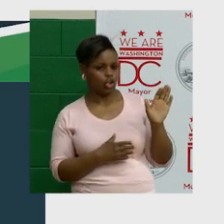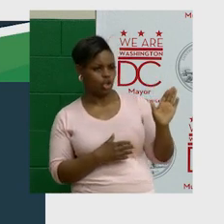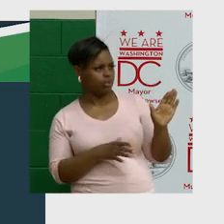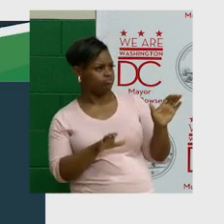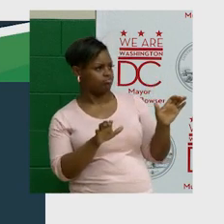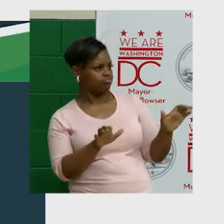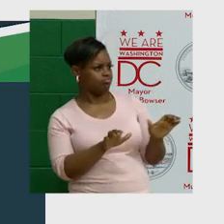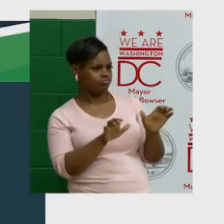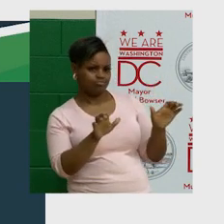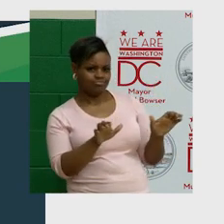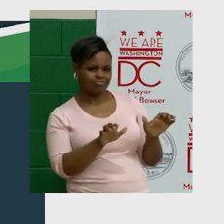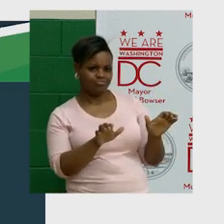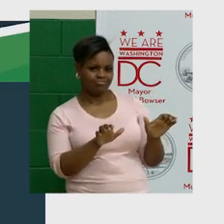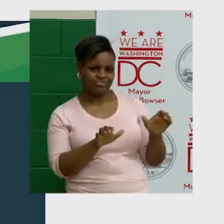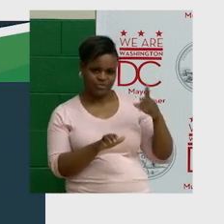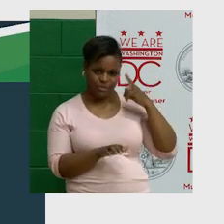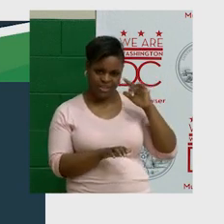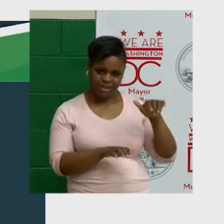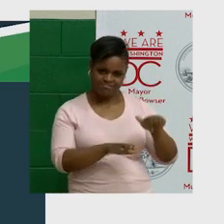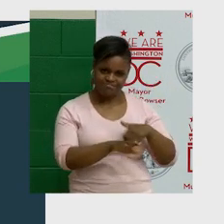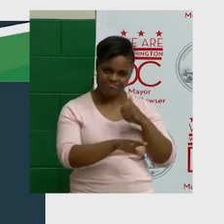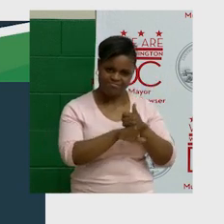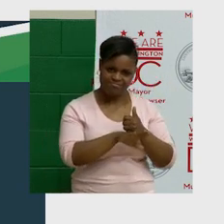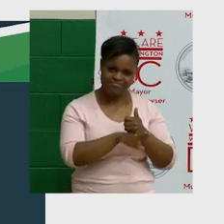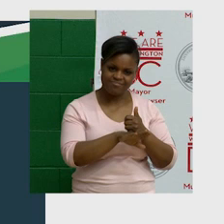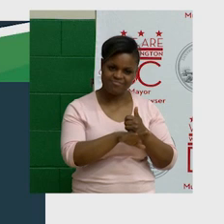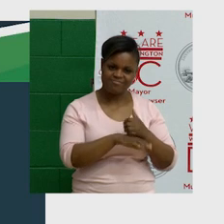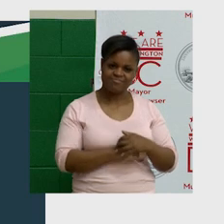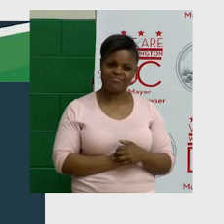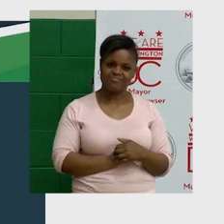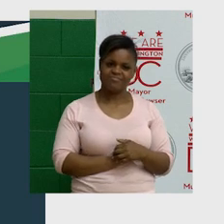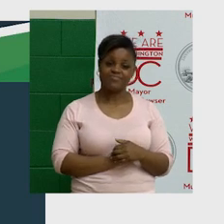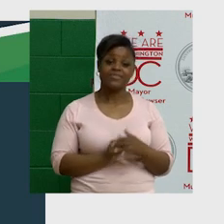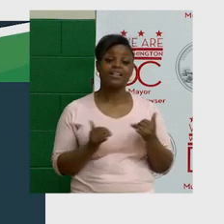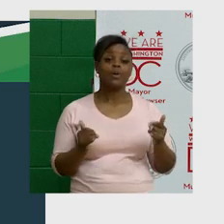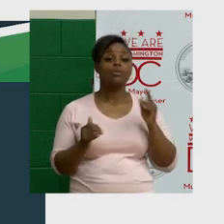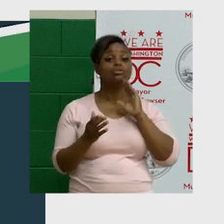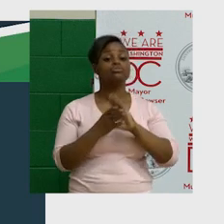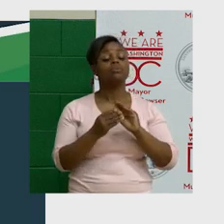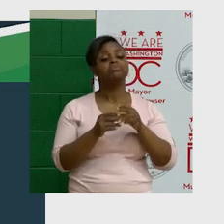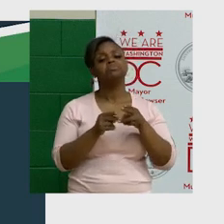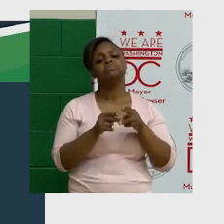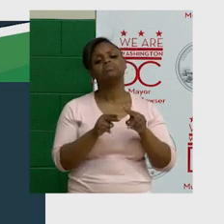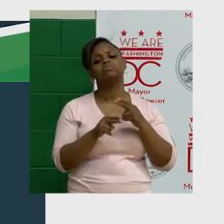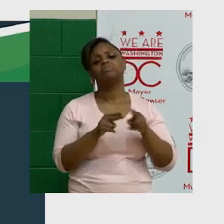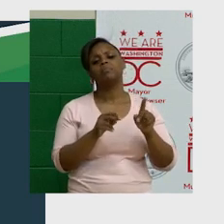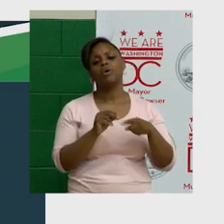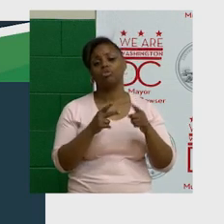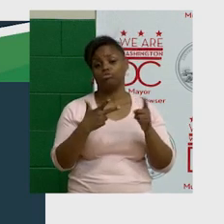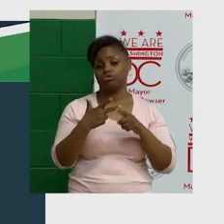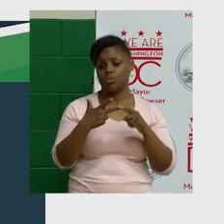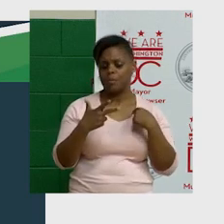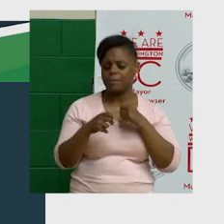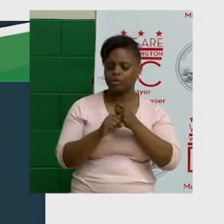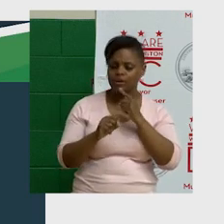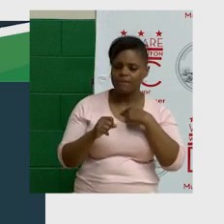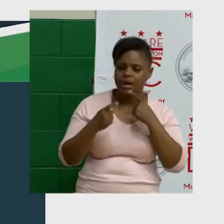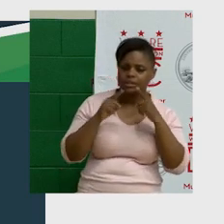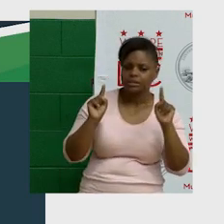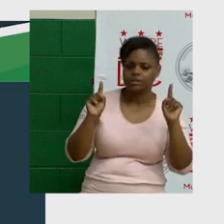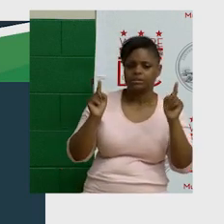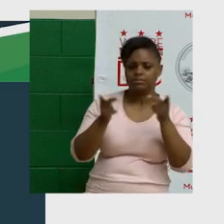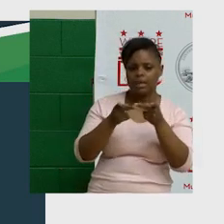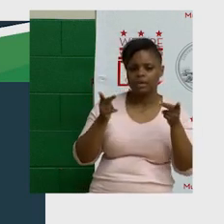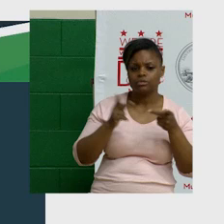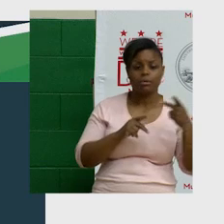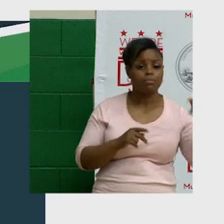you. The last thing I'm going to talk about really briefly is just the ability to ensure that we have accessible spaces, both our